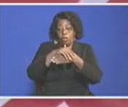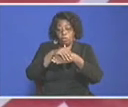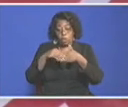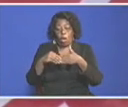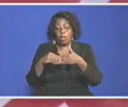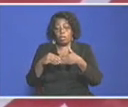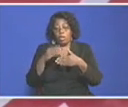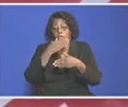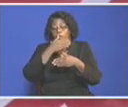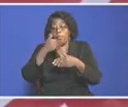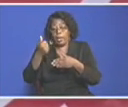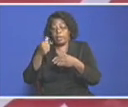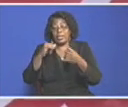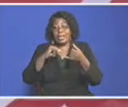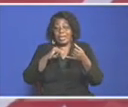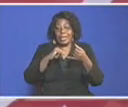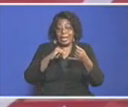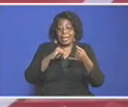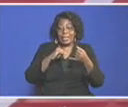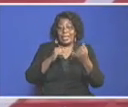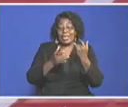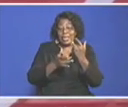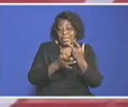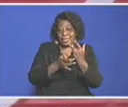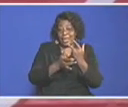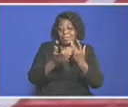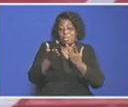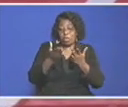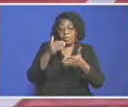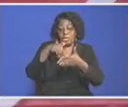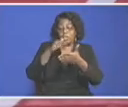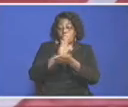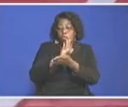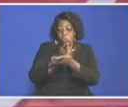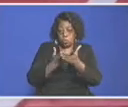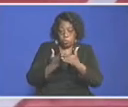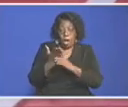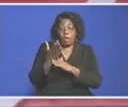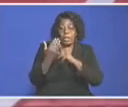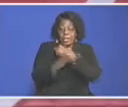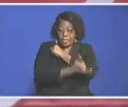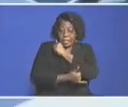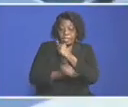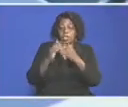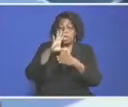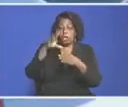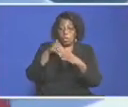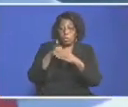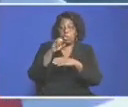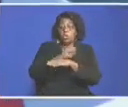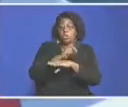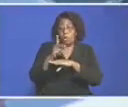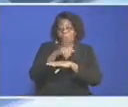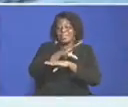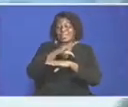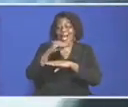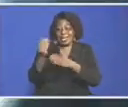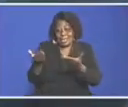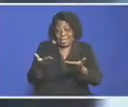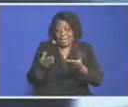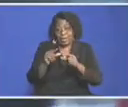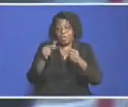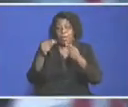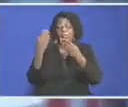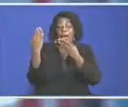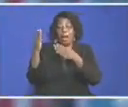internet infrastructure in schools throughout the entire country, including New Providence and here in